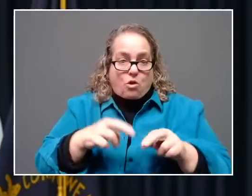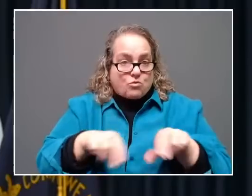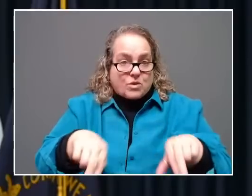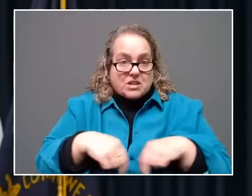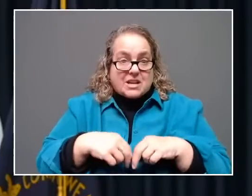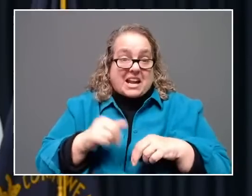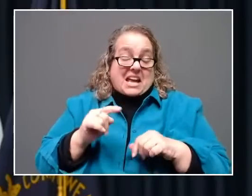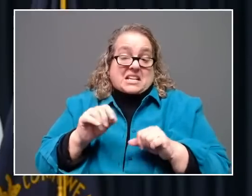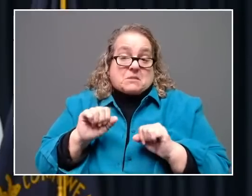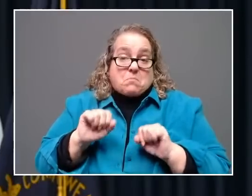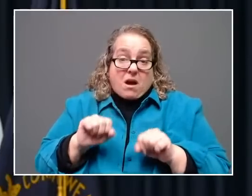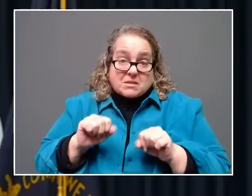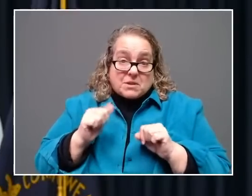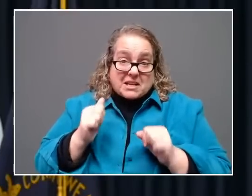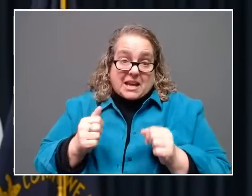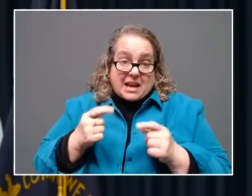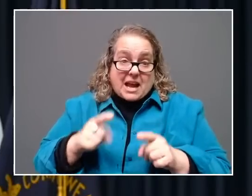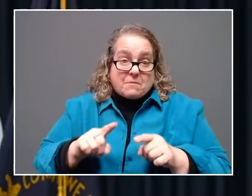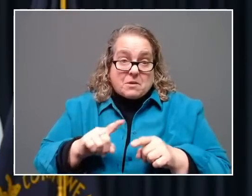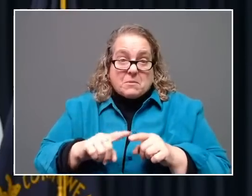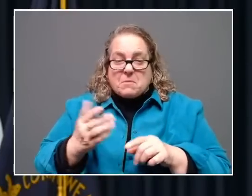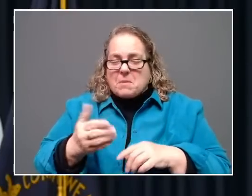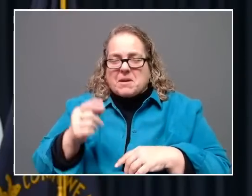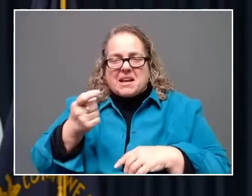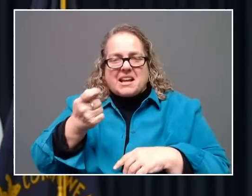could happen just within a